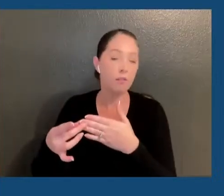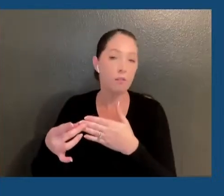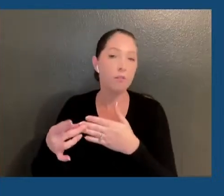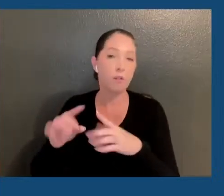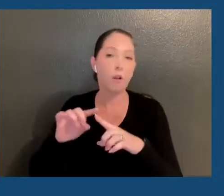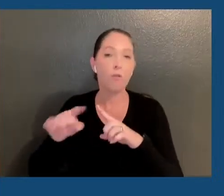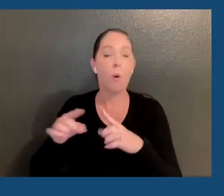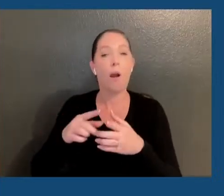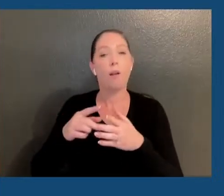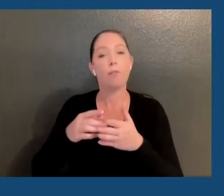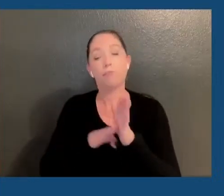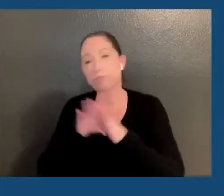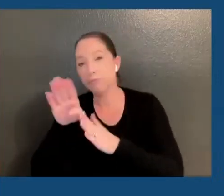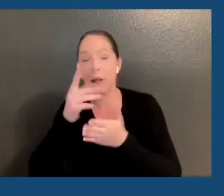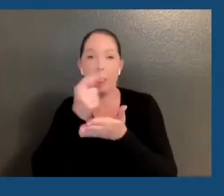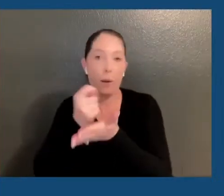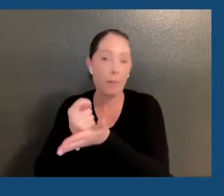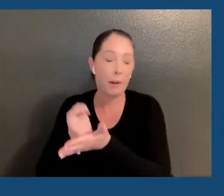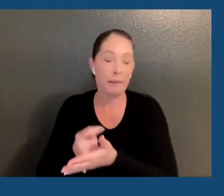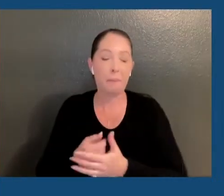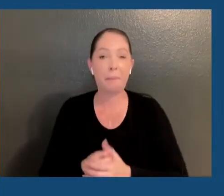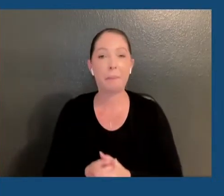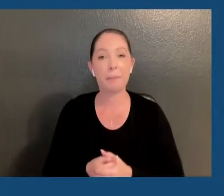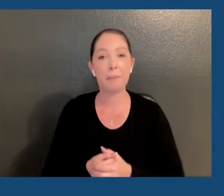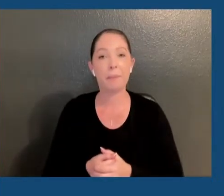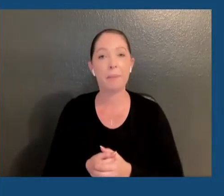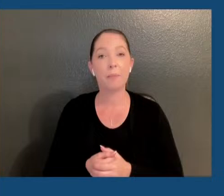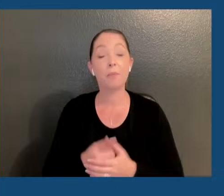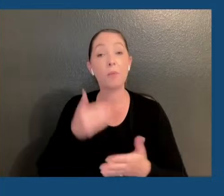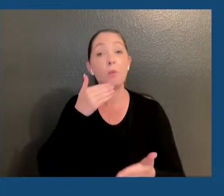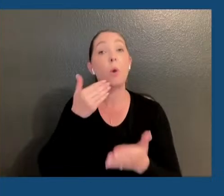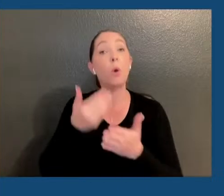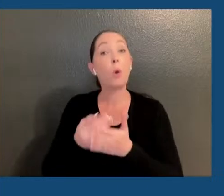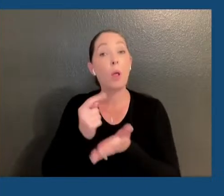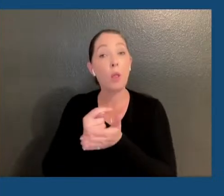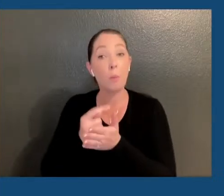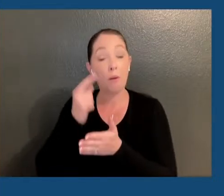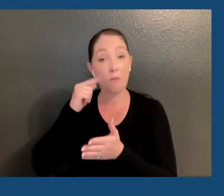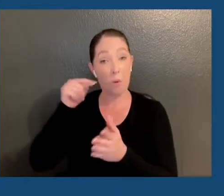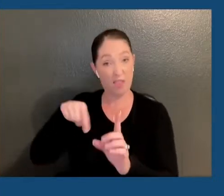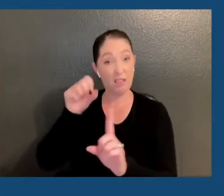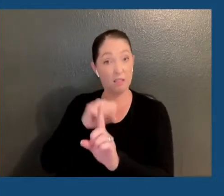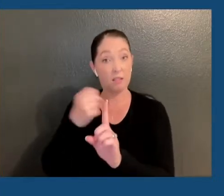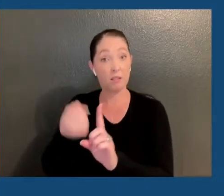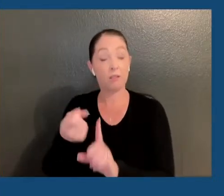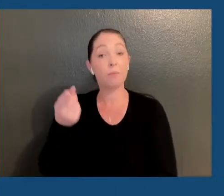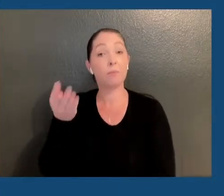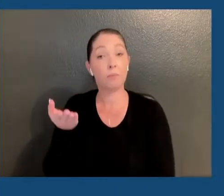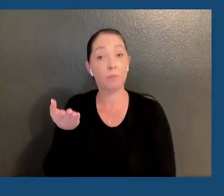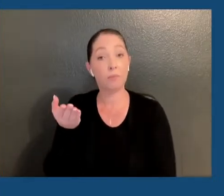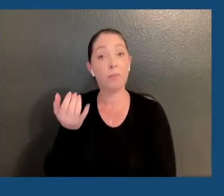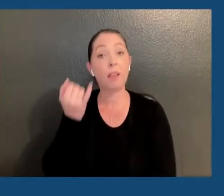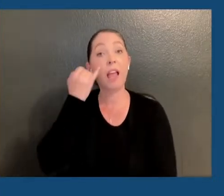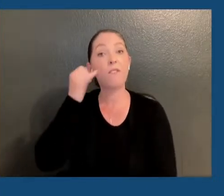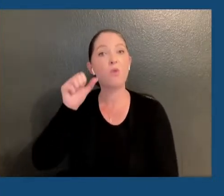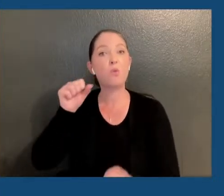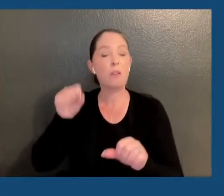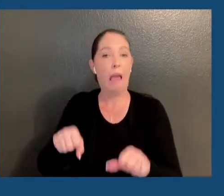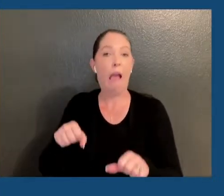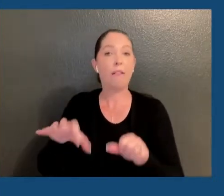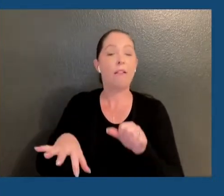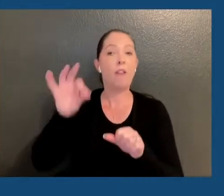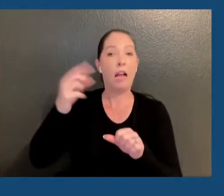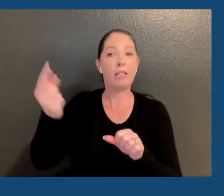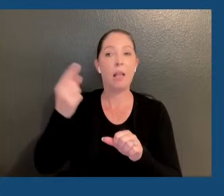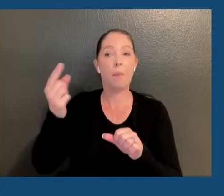therapeutics. So a good therapeutic in this case would be if you could find something that binds to that